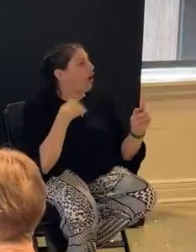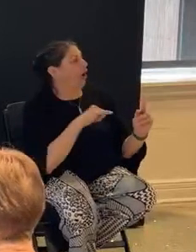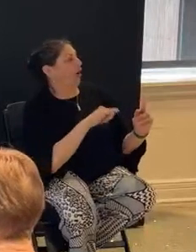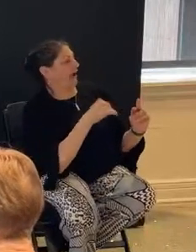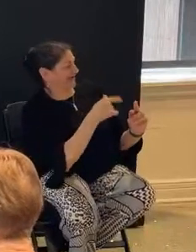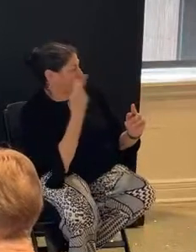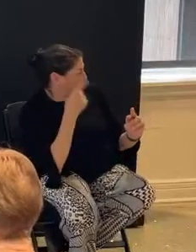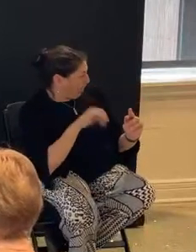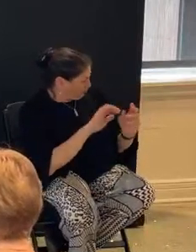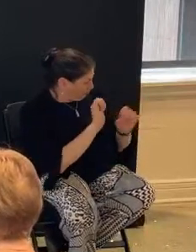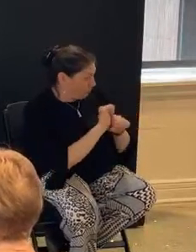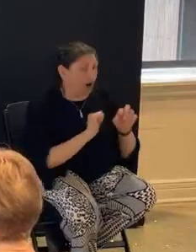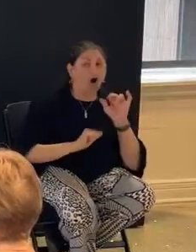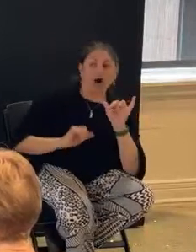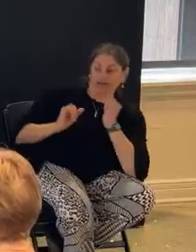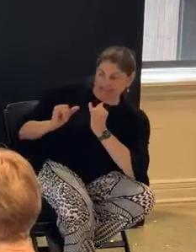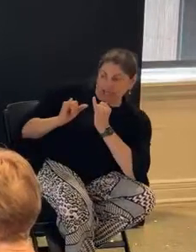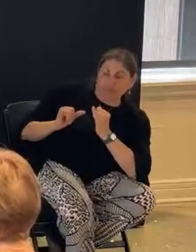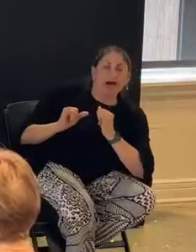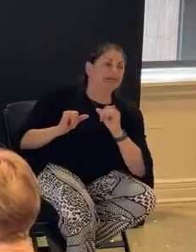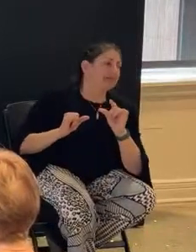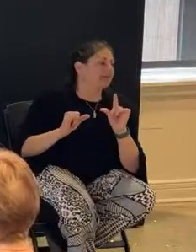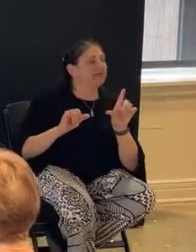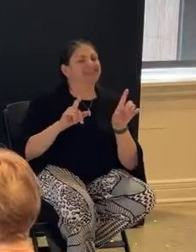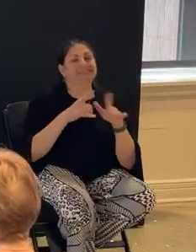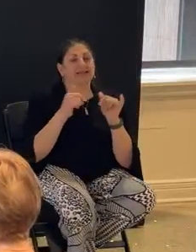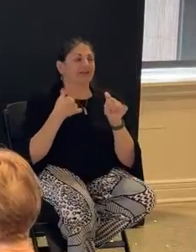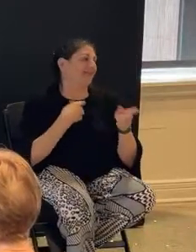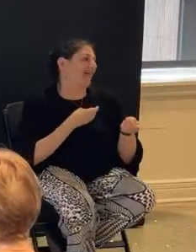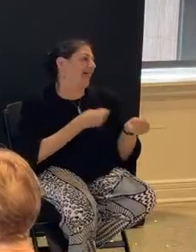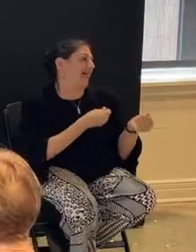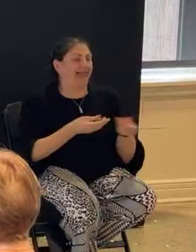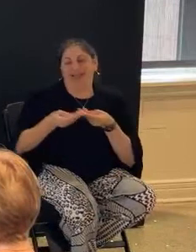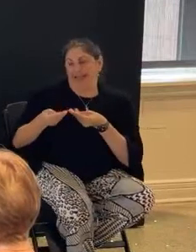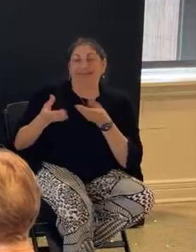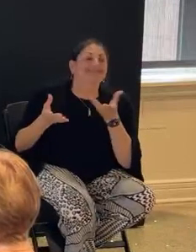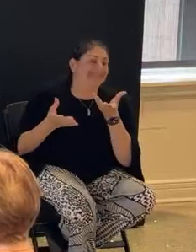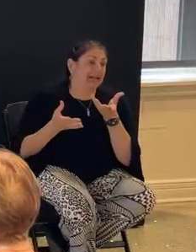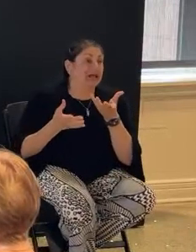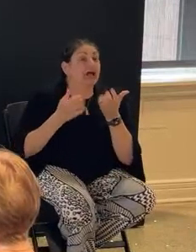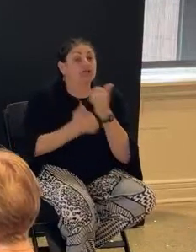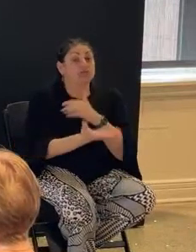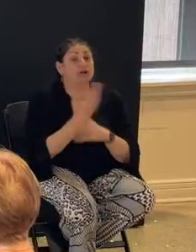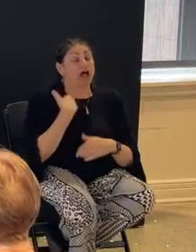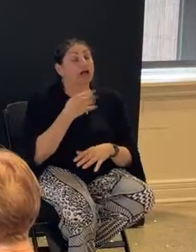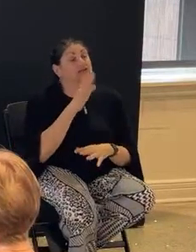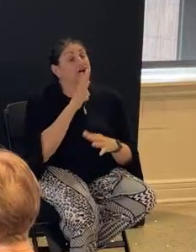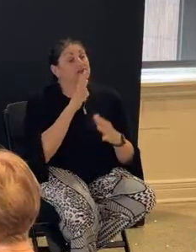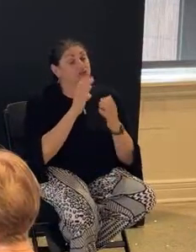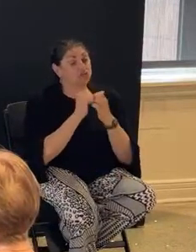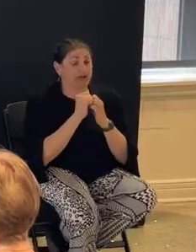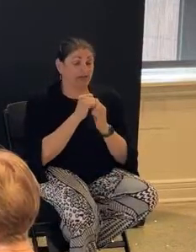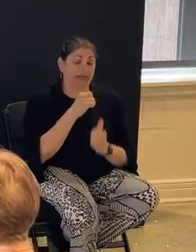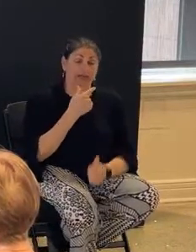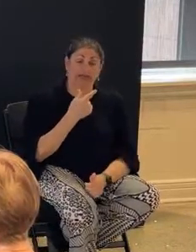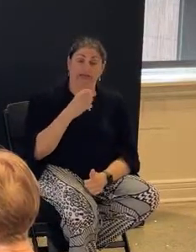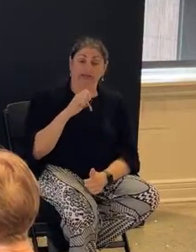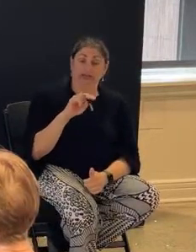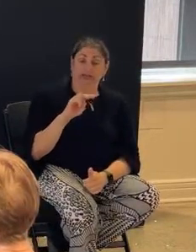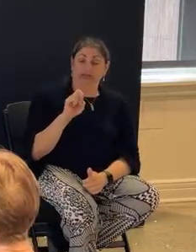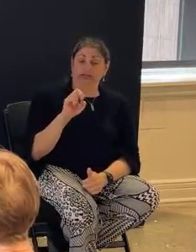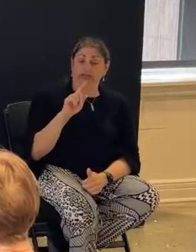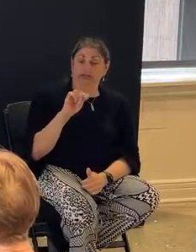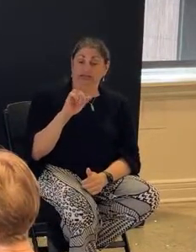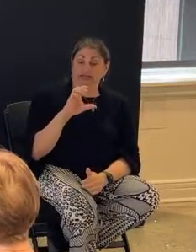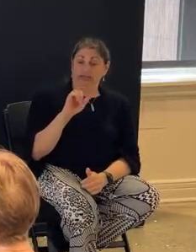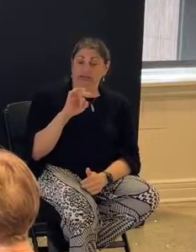And, you know, this morning I was having a conversation with a geneticist and, you know, about a seabird,